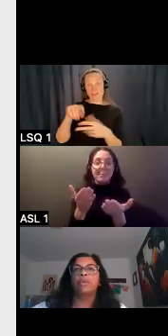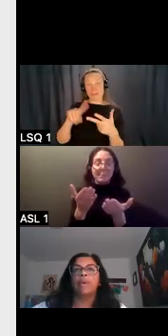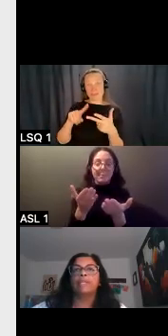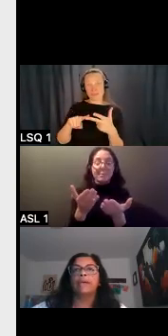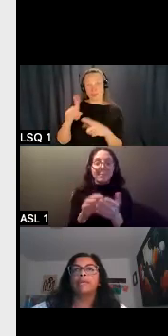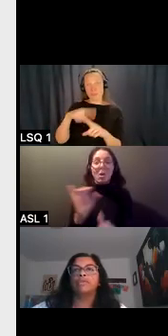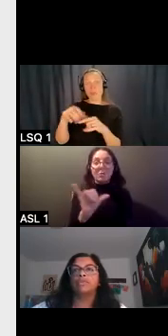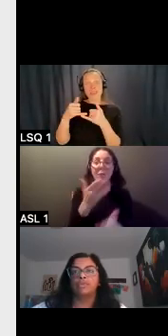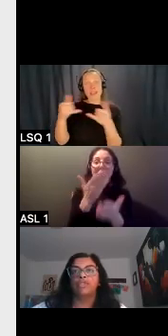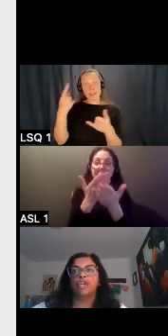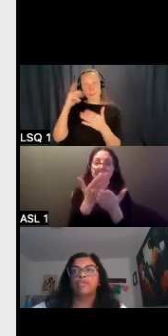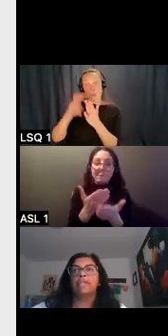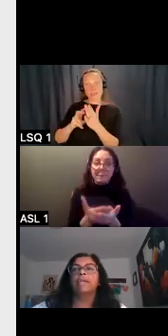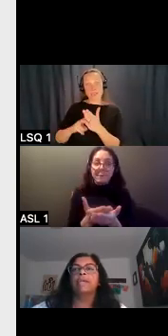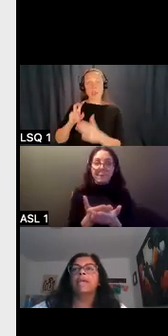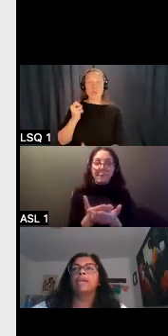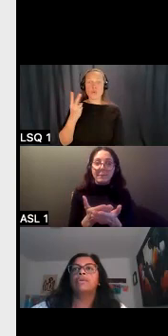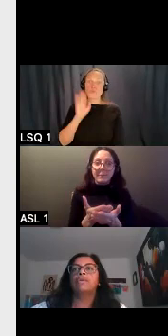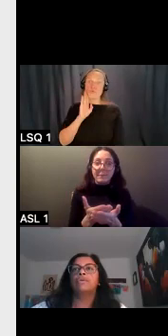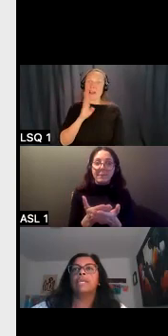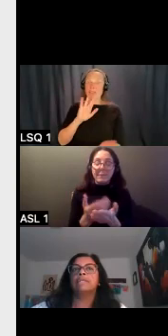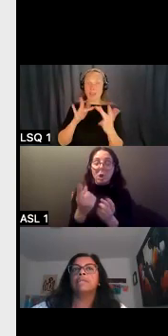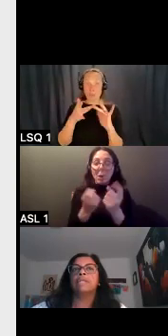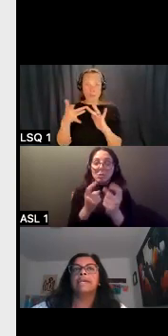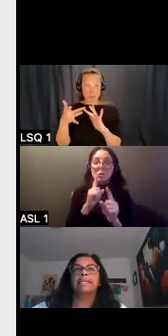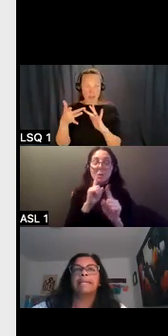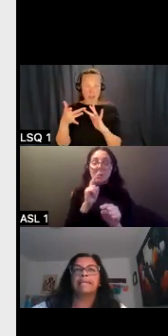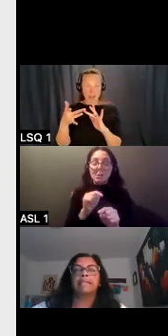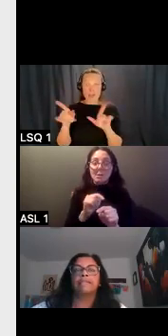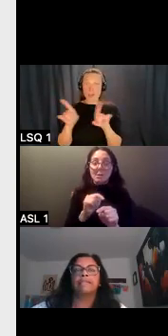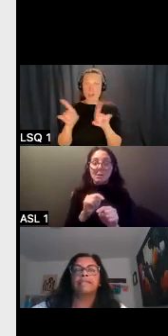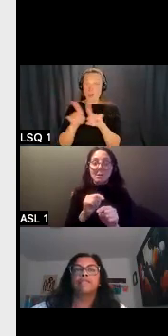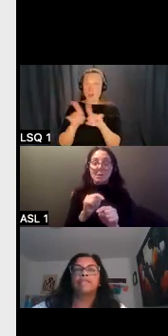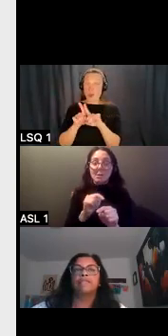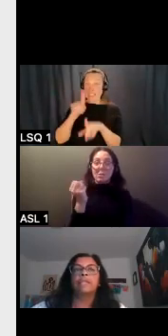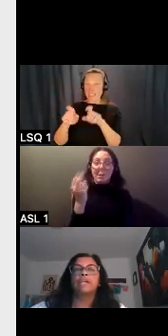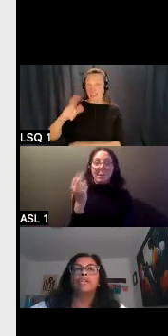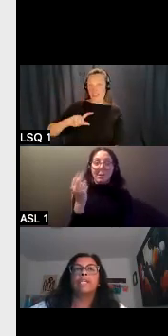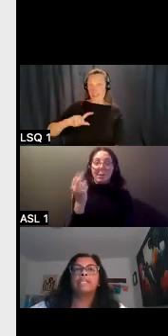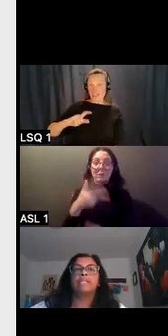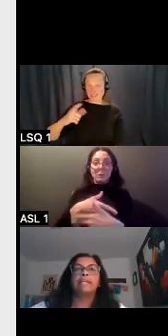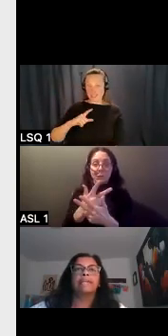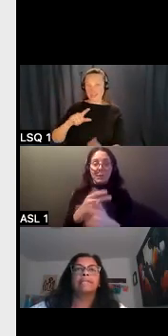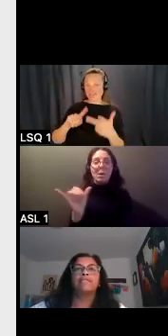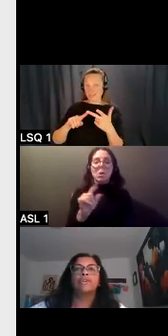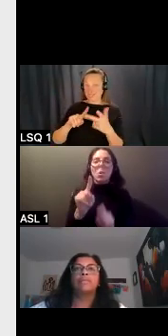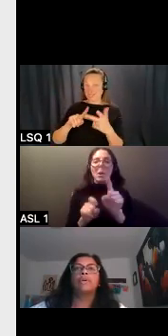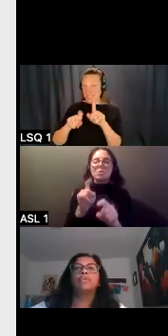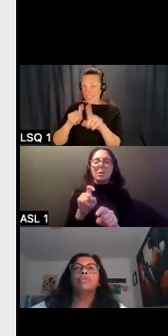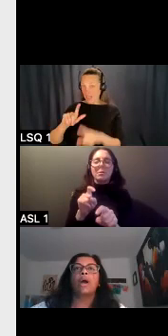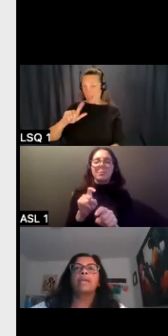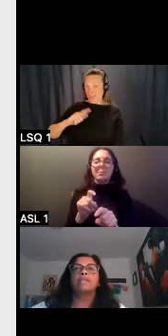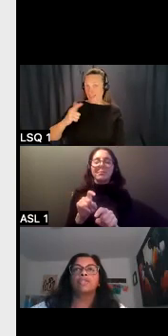facts and questions and responses to the webinar of the 12th of January, and a questionnaire interaction questionnaire. The